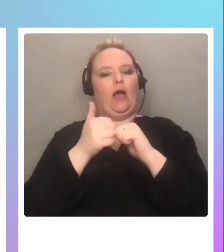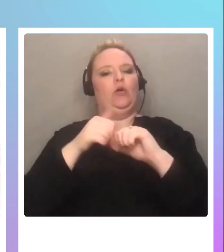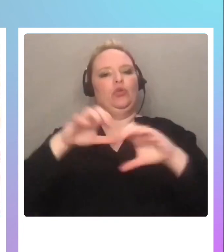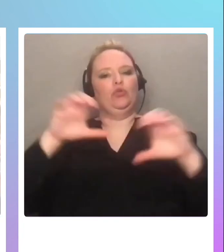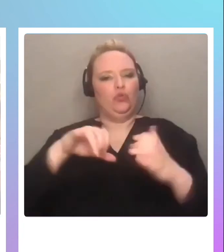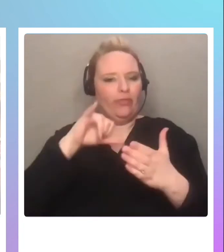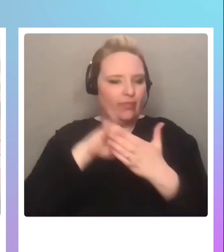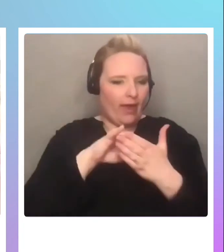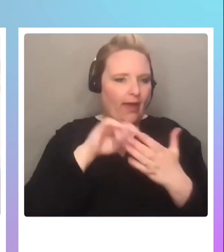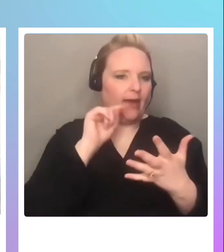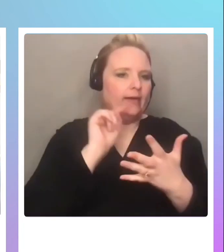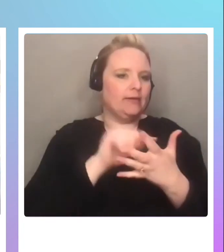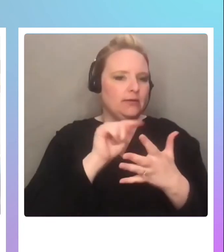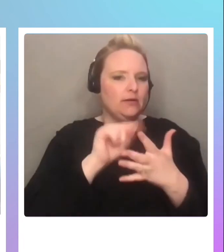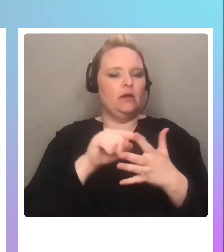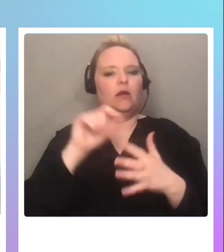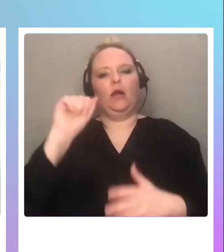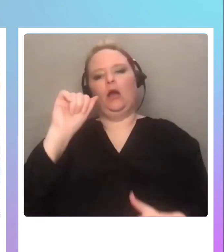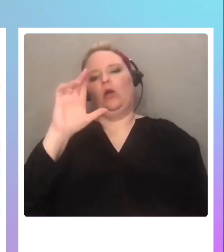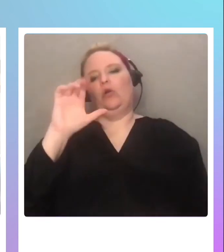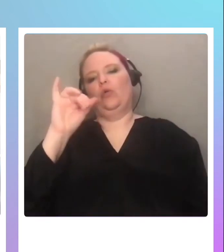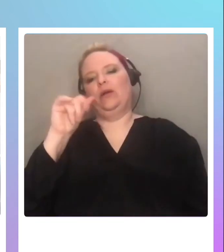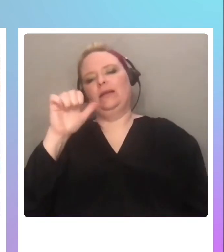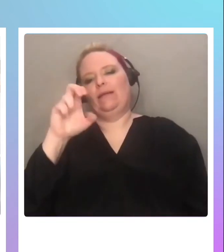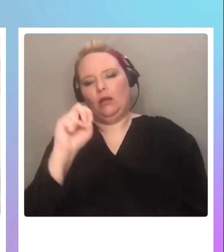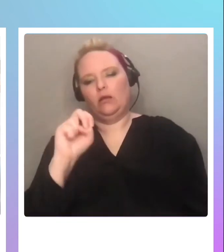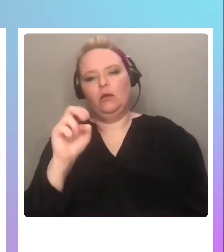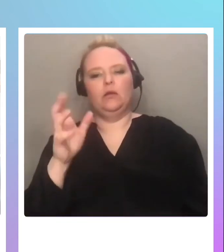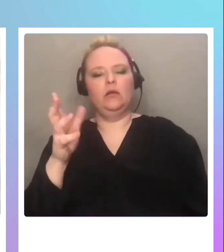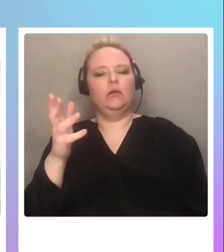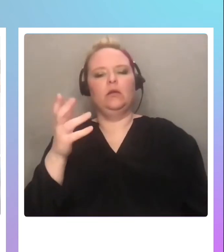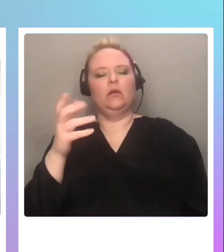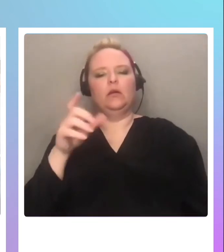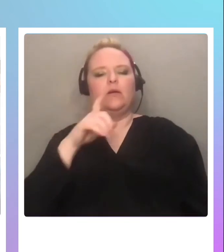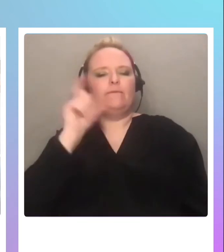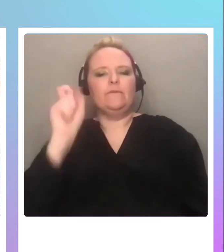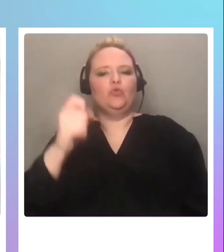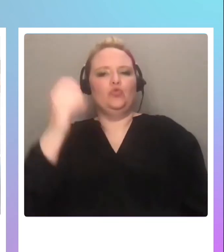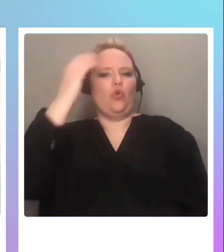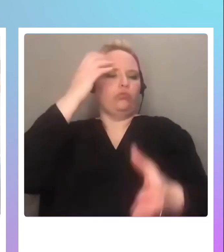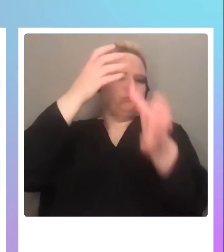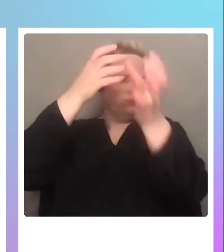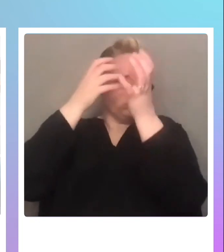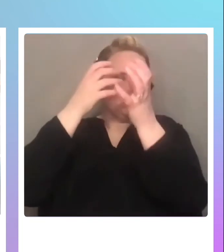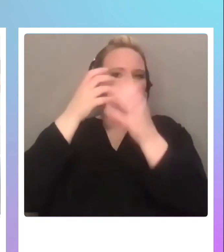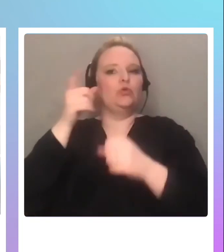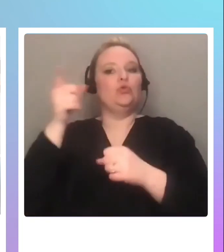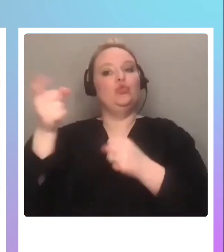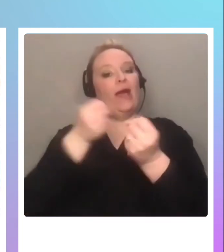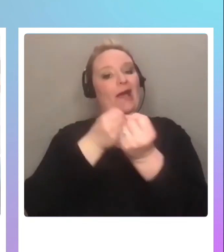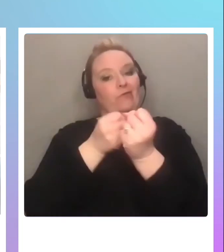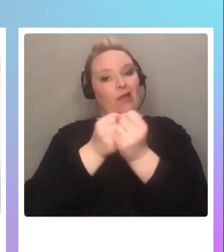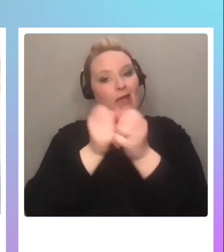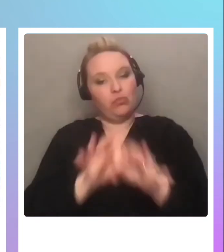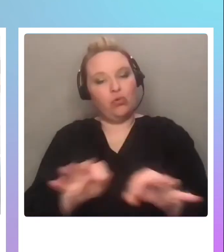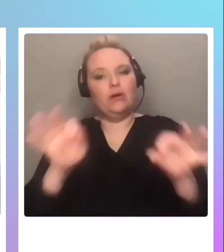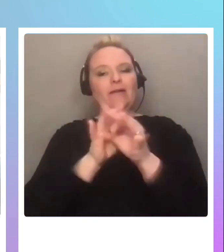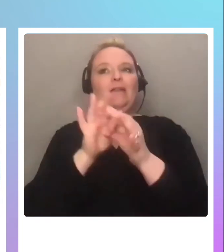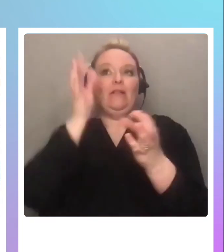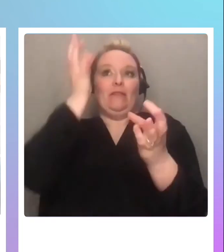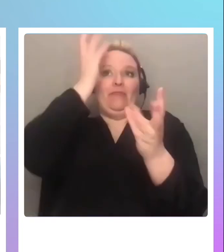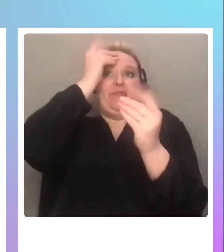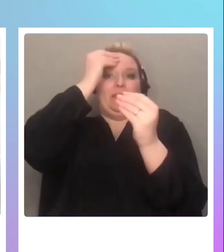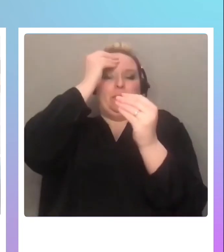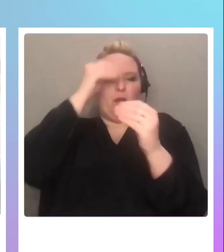a accordion and things like that. Just by advocating the importance of thinking about